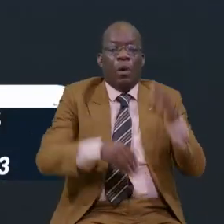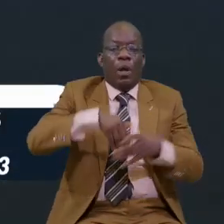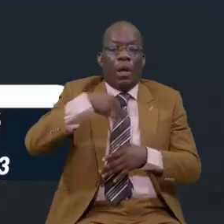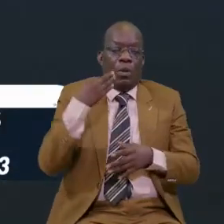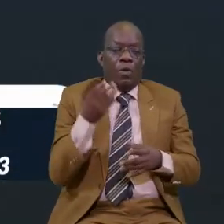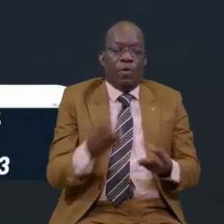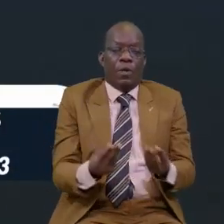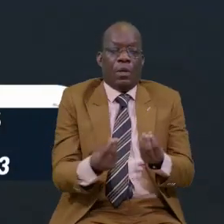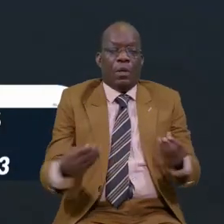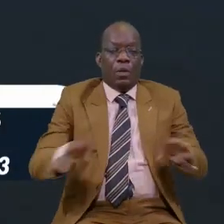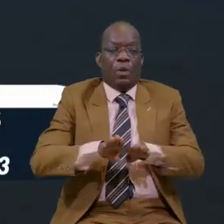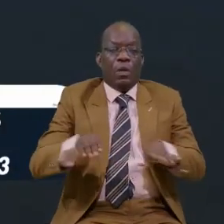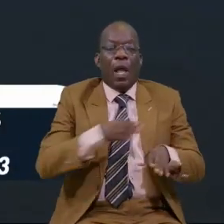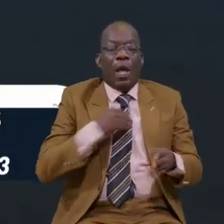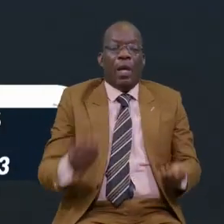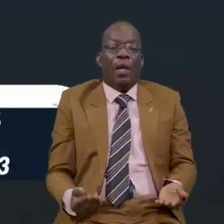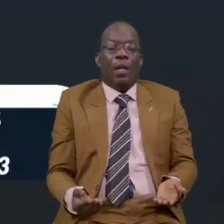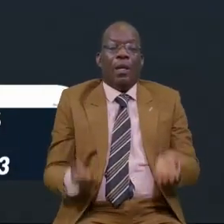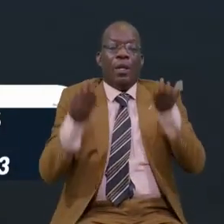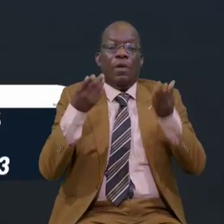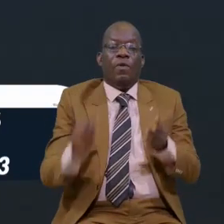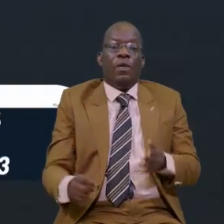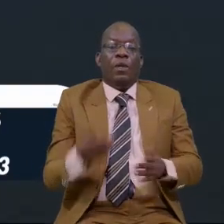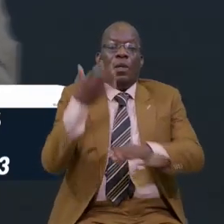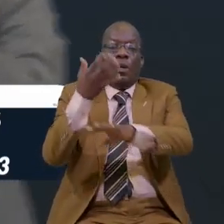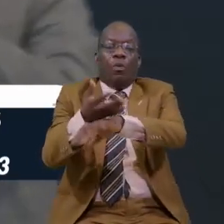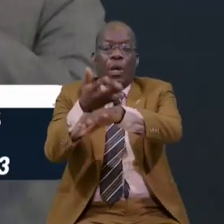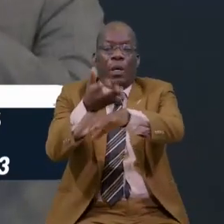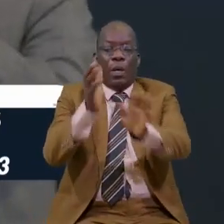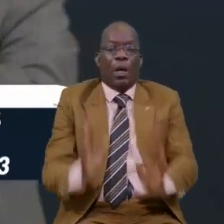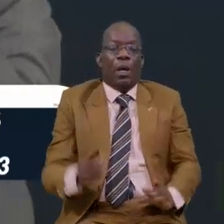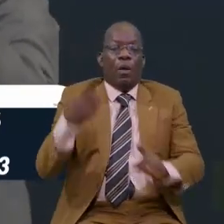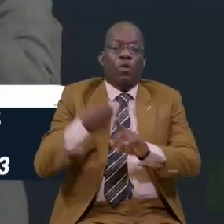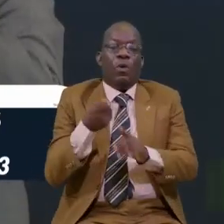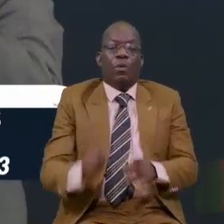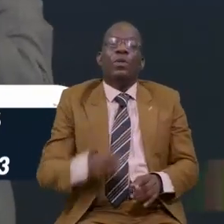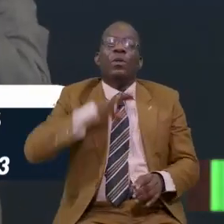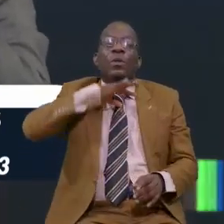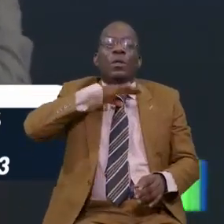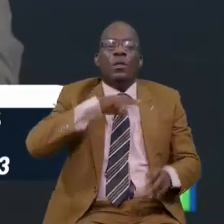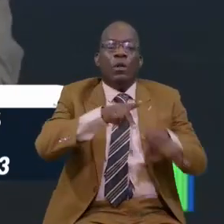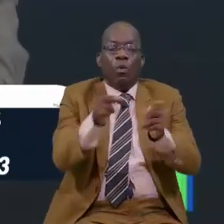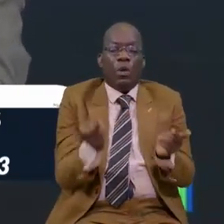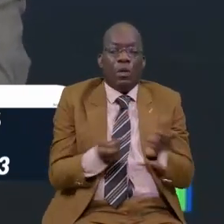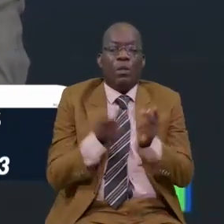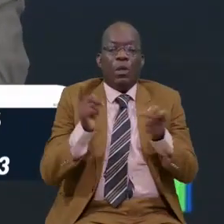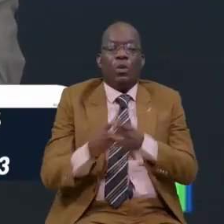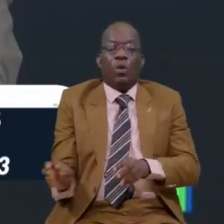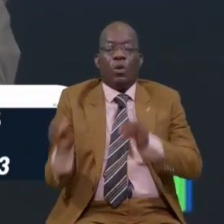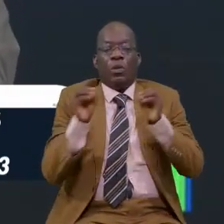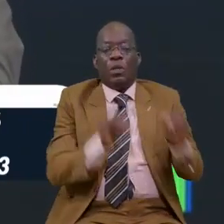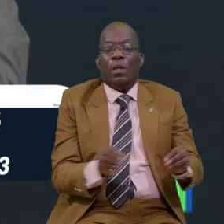lifted up the beggar from the dunghill to set them